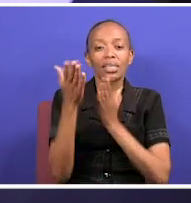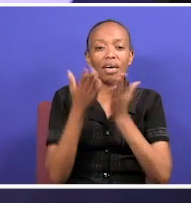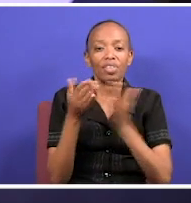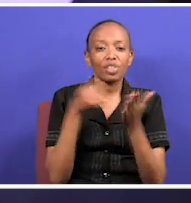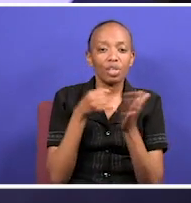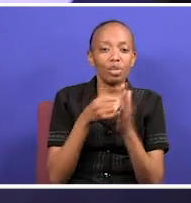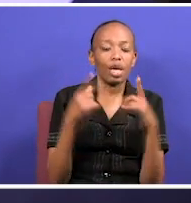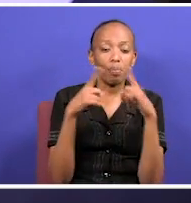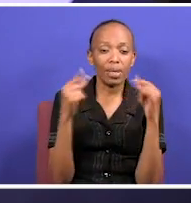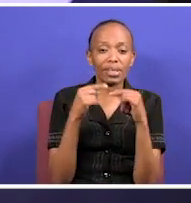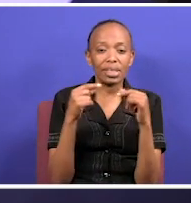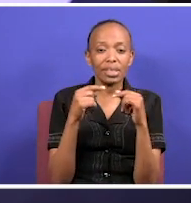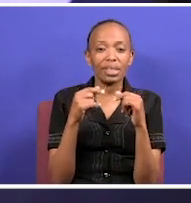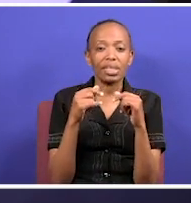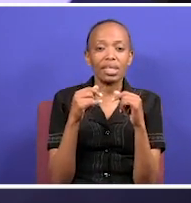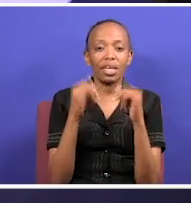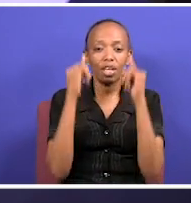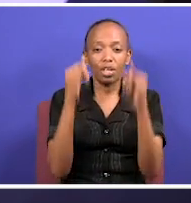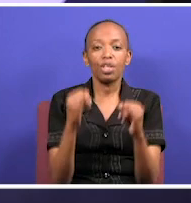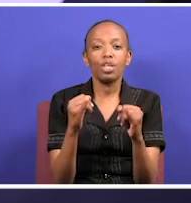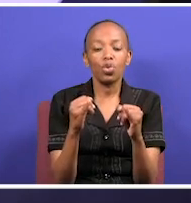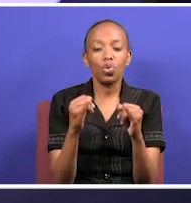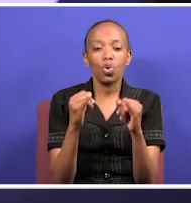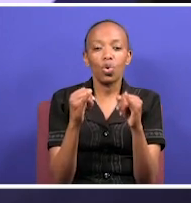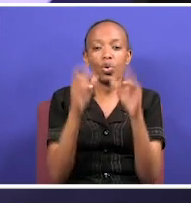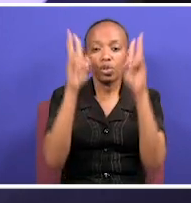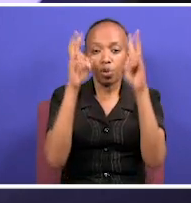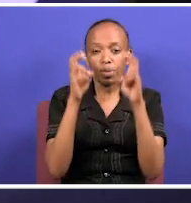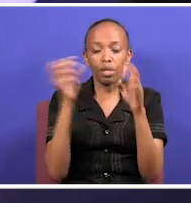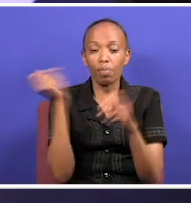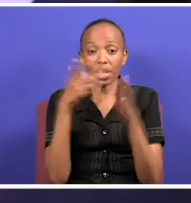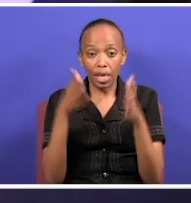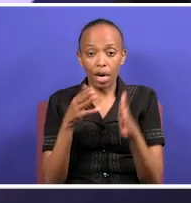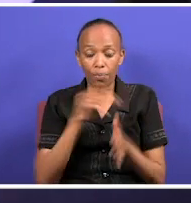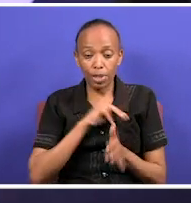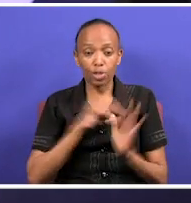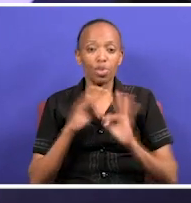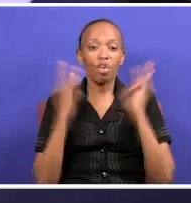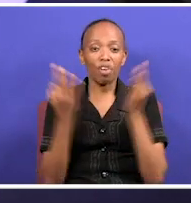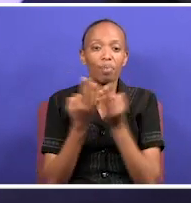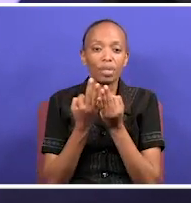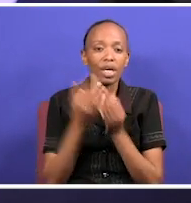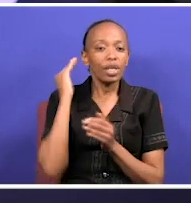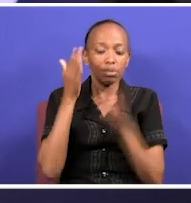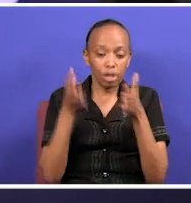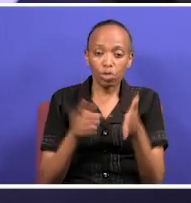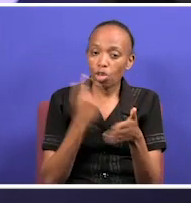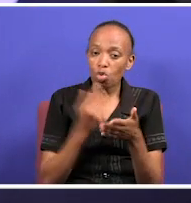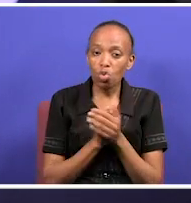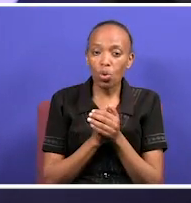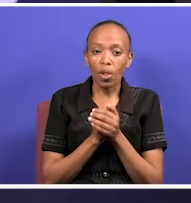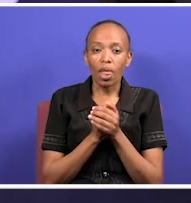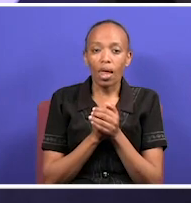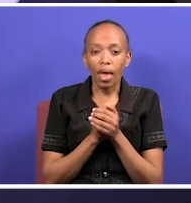include a message in our new series this month, Mission to the Family. Our speaker today is